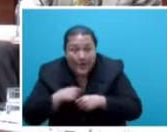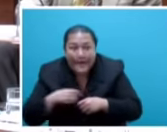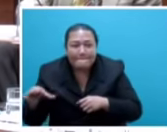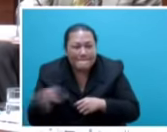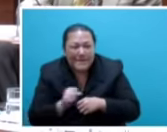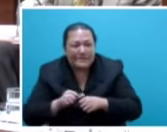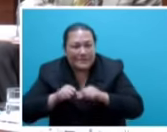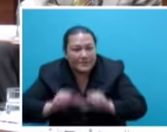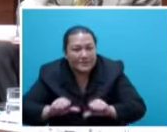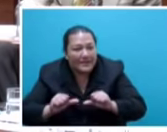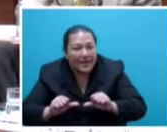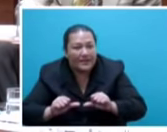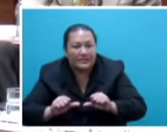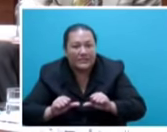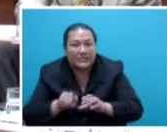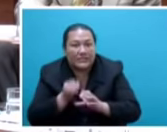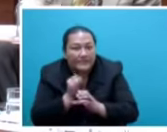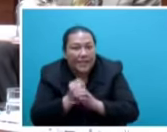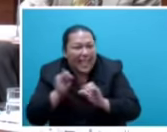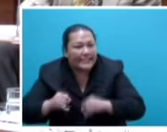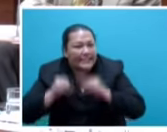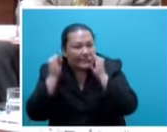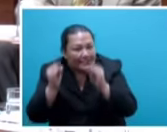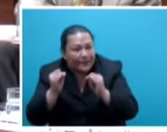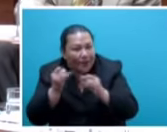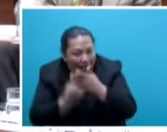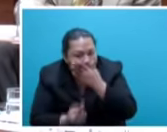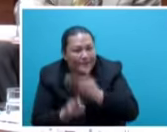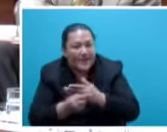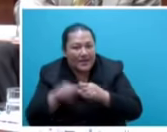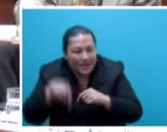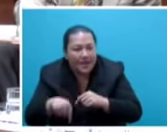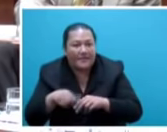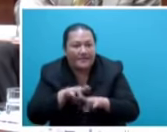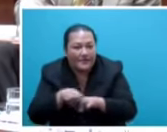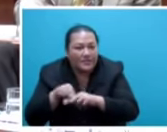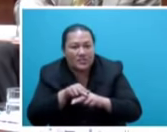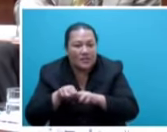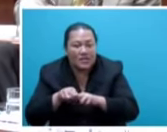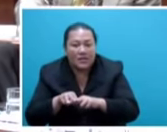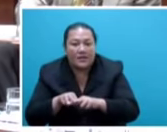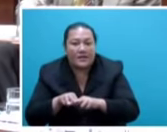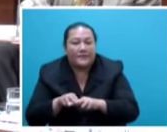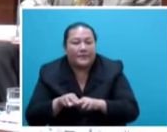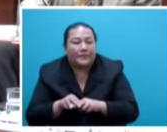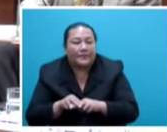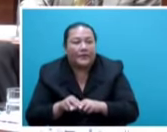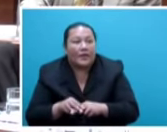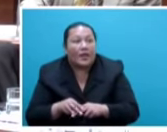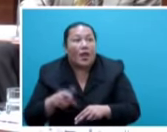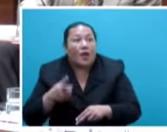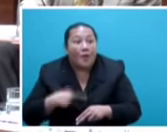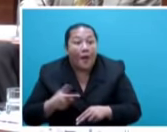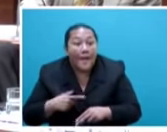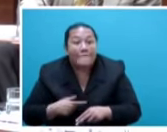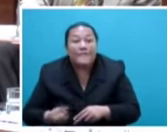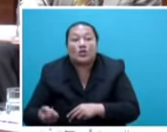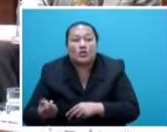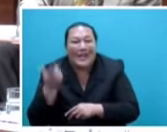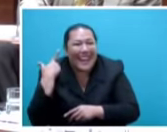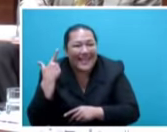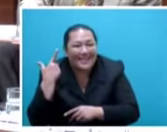opening Pandora's box of evil upstream by choosing the default solution of arming our police, because we lack the capacity and